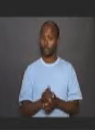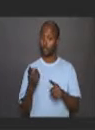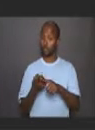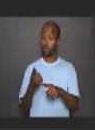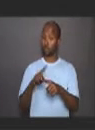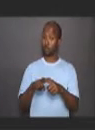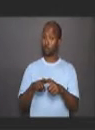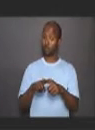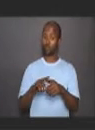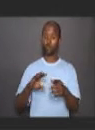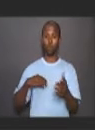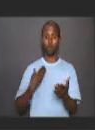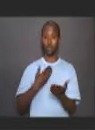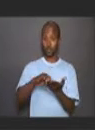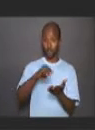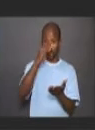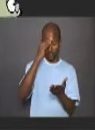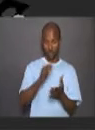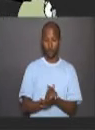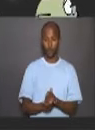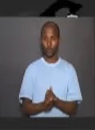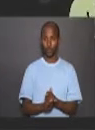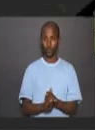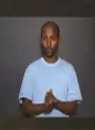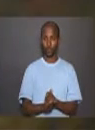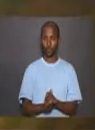Let's get back to our lesson.